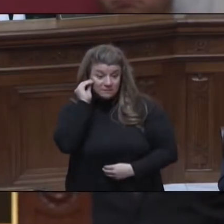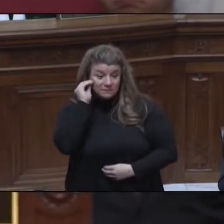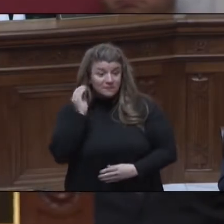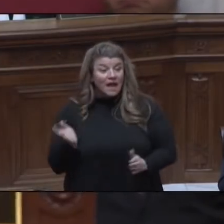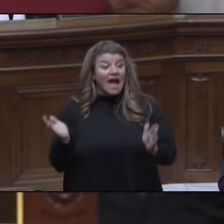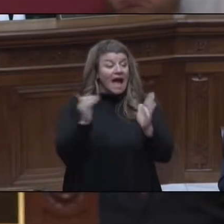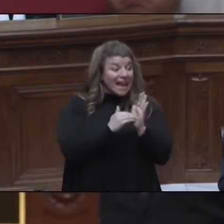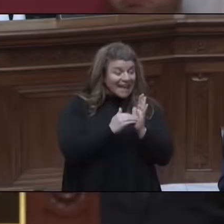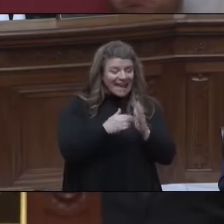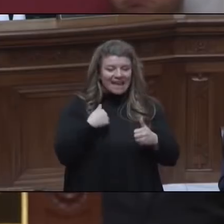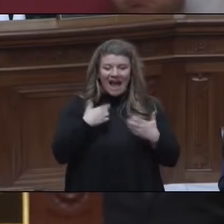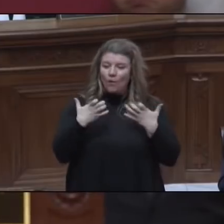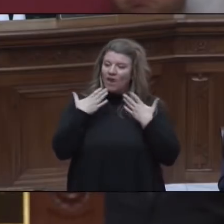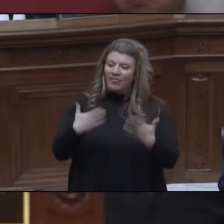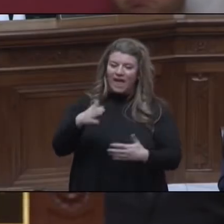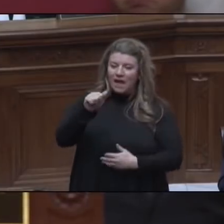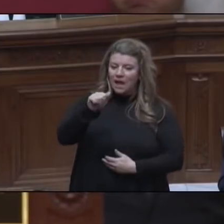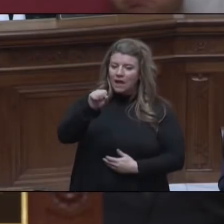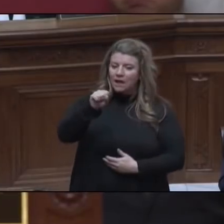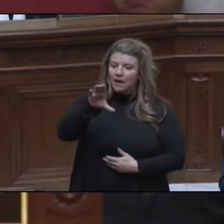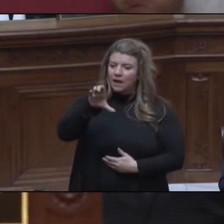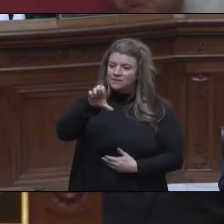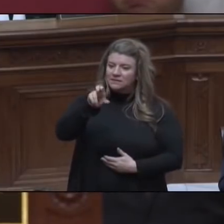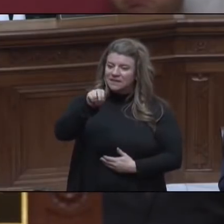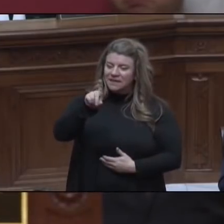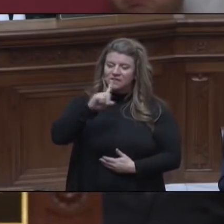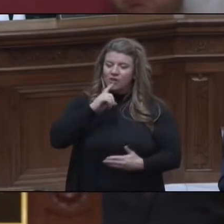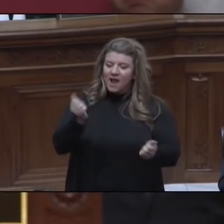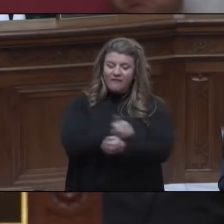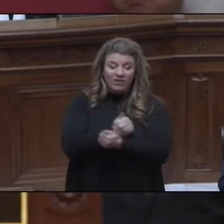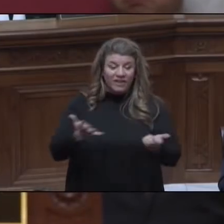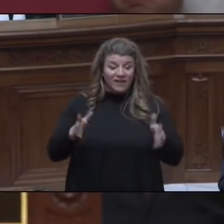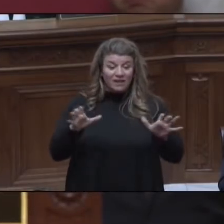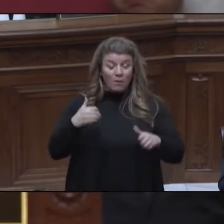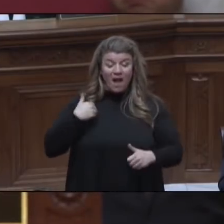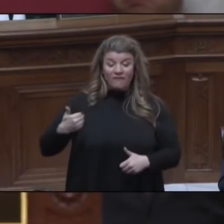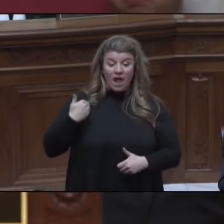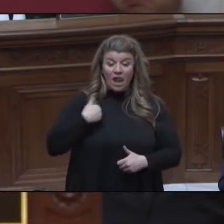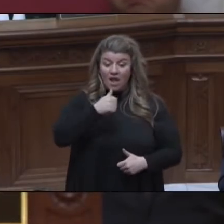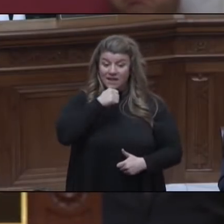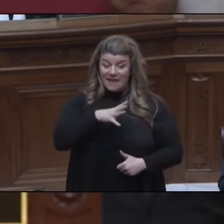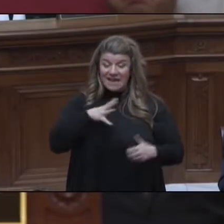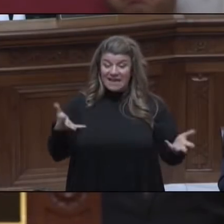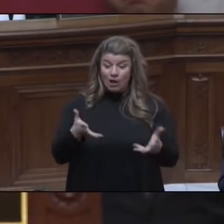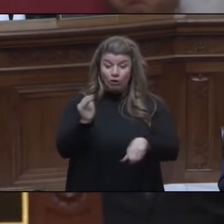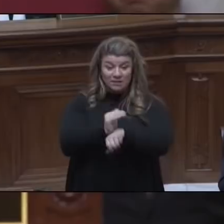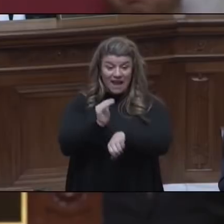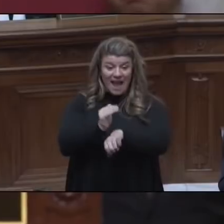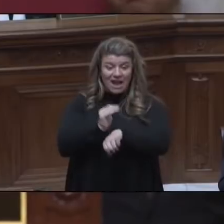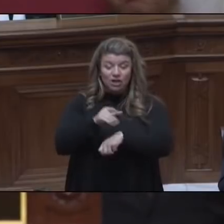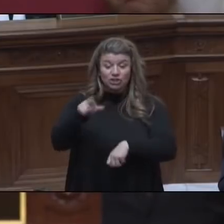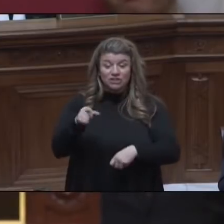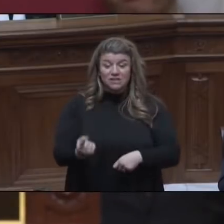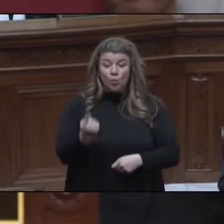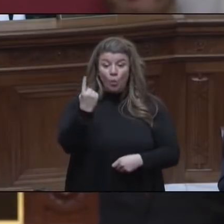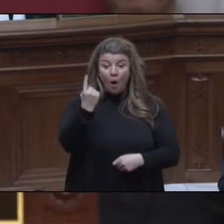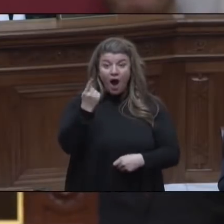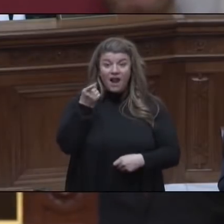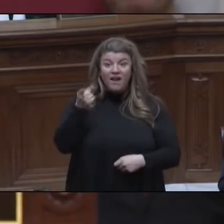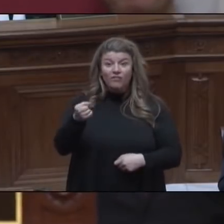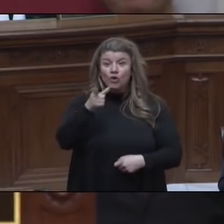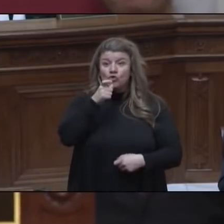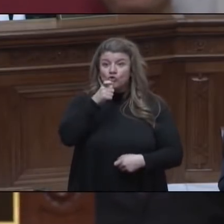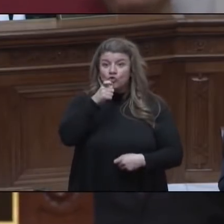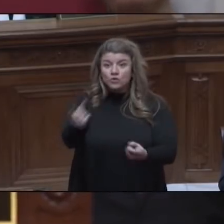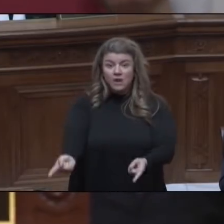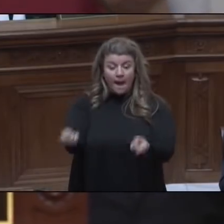Again, I thank Ascend for all that they've done, and we have a young lady with us tonight that is one of those that has come